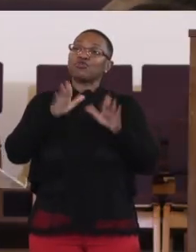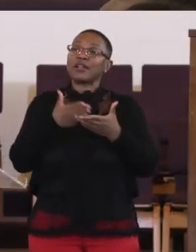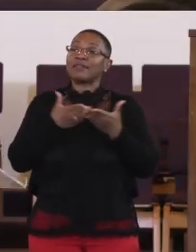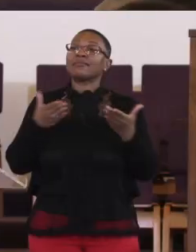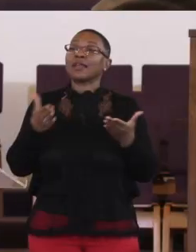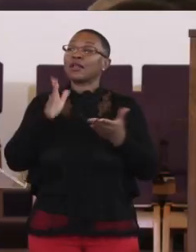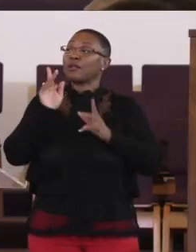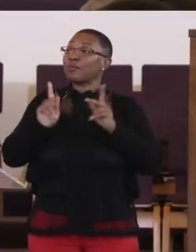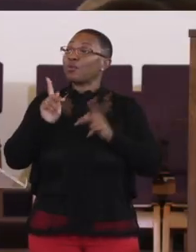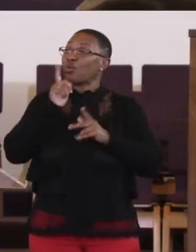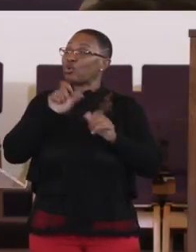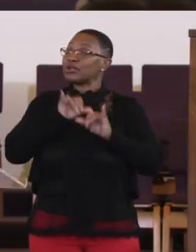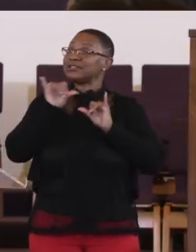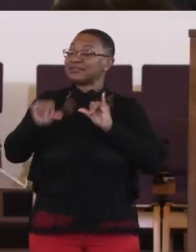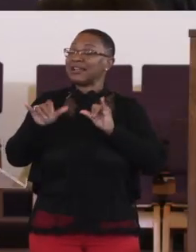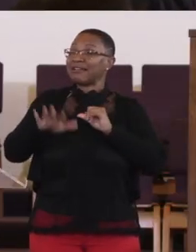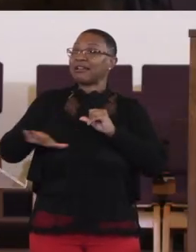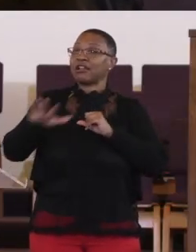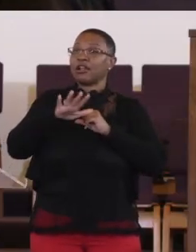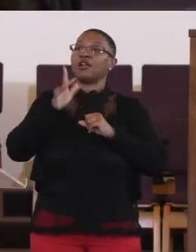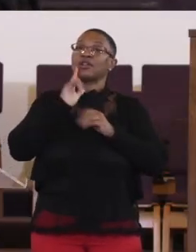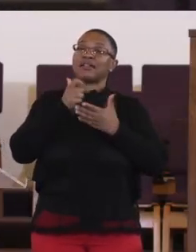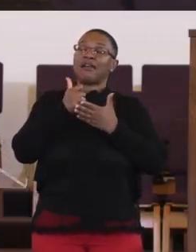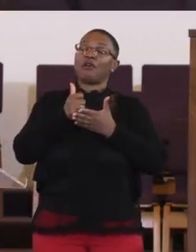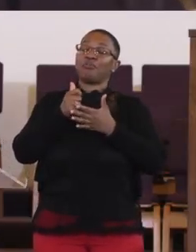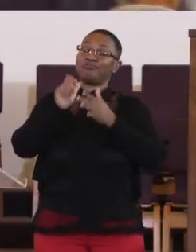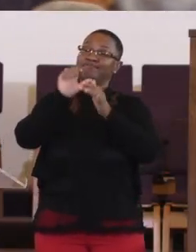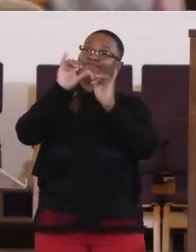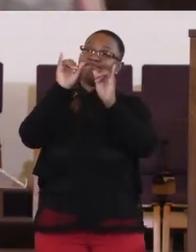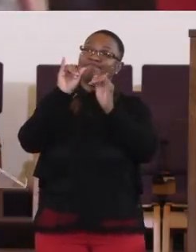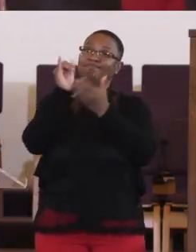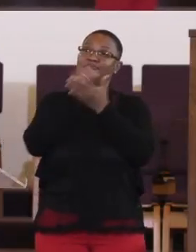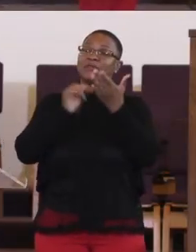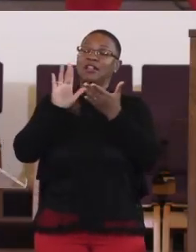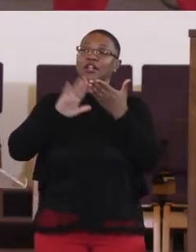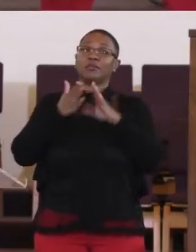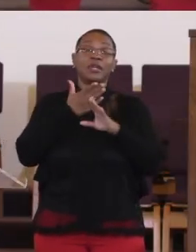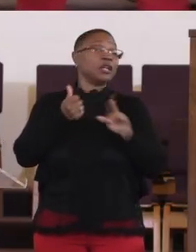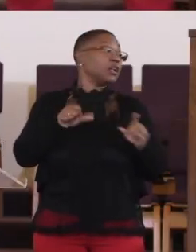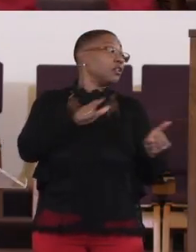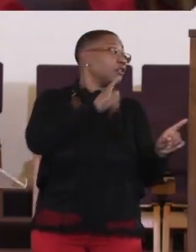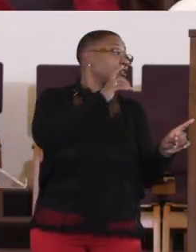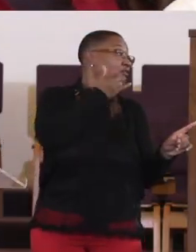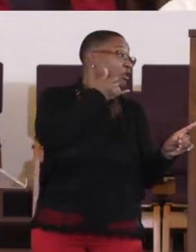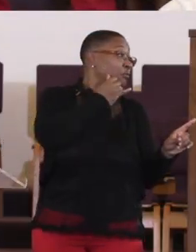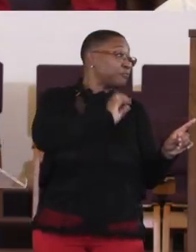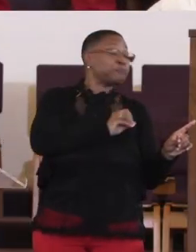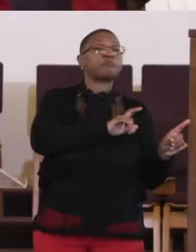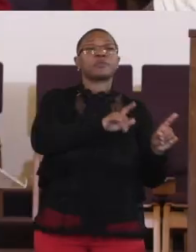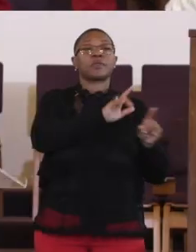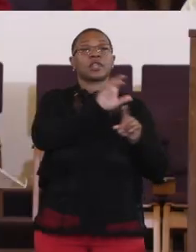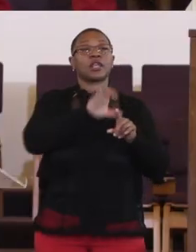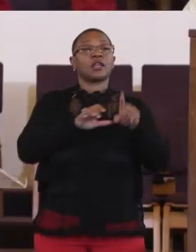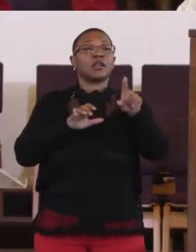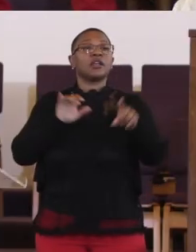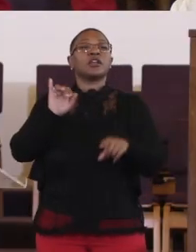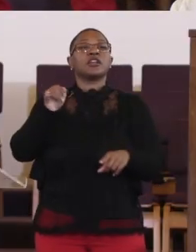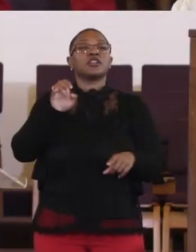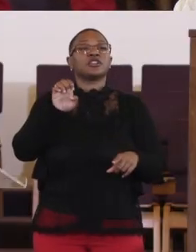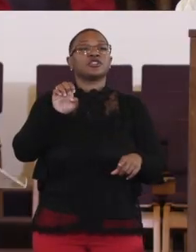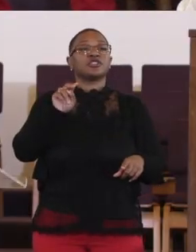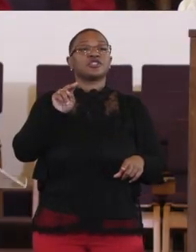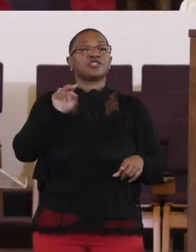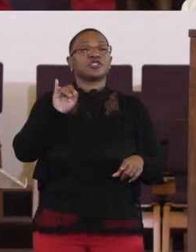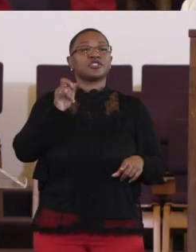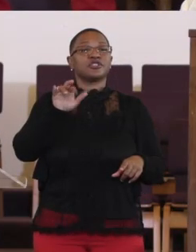think the people who stayed ought to be able to shape their neighborhood. Anybody on the phone? Go ahead. Tell us your name, what neighborhood you're from. Jennifer Williams, Mr.